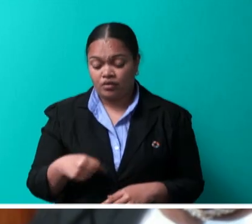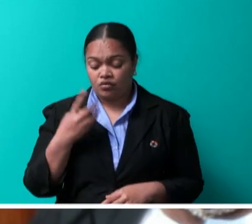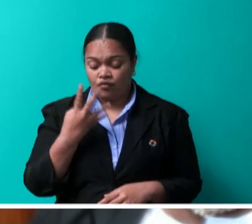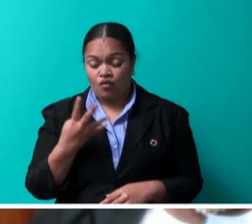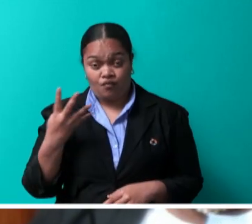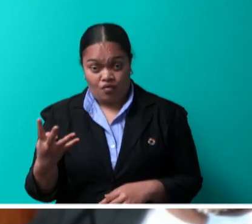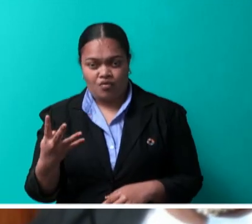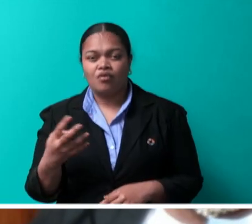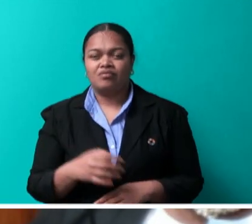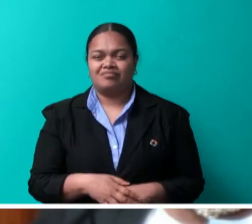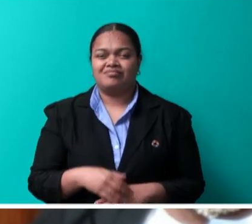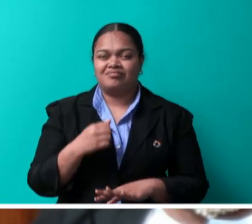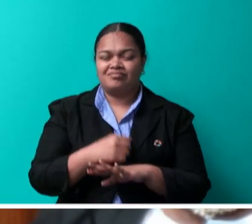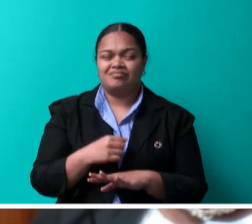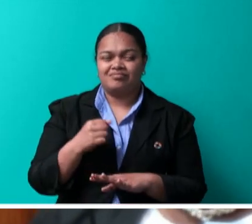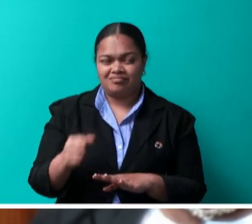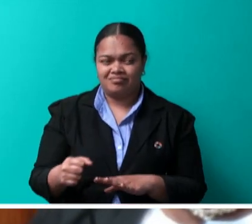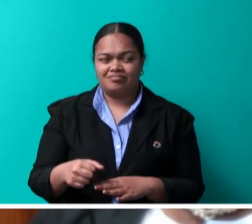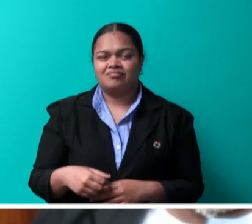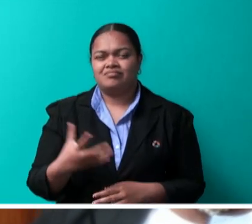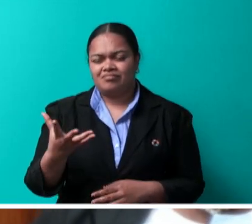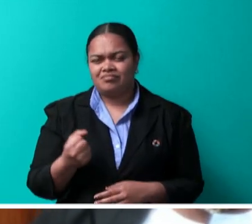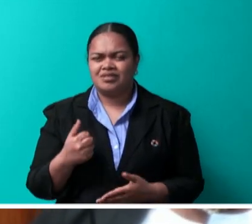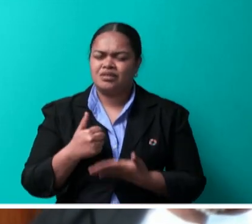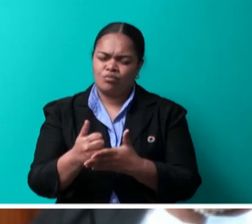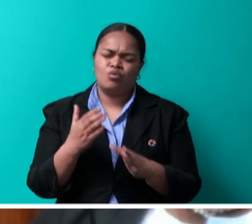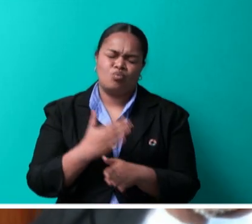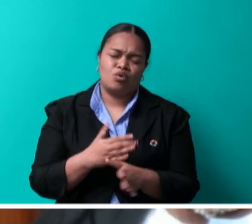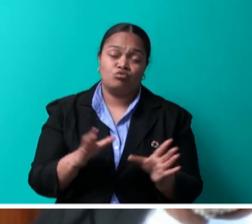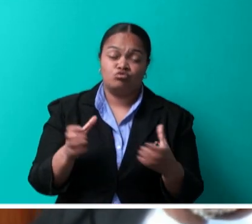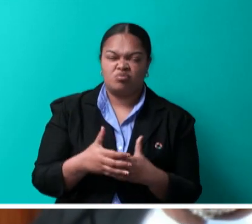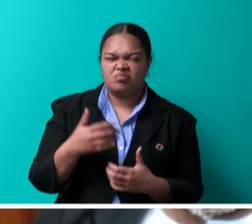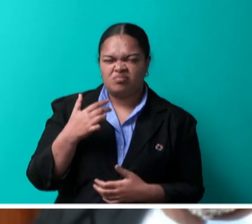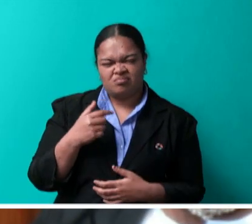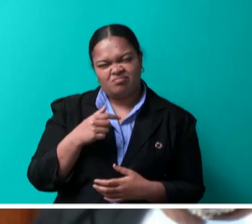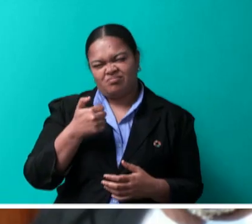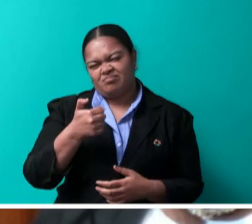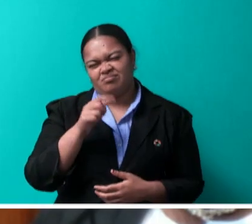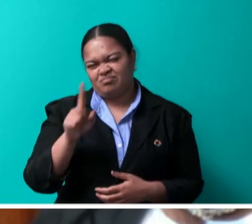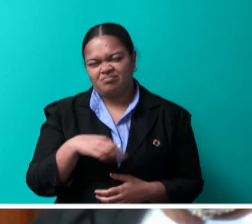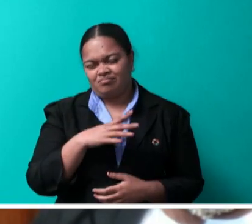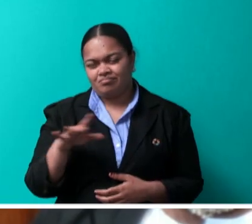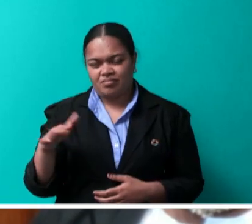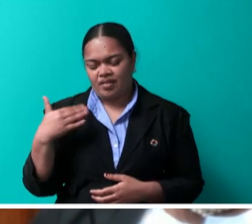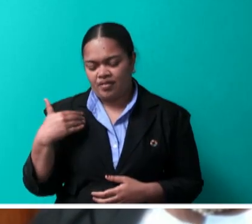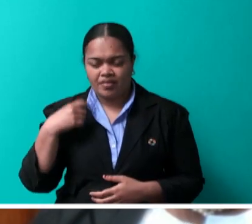1,244 government wage earners, supporting a workforce of 6,997 healthcare personnel.